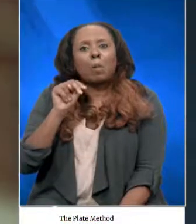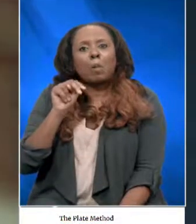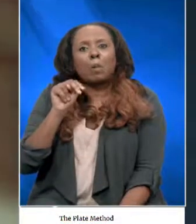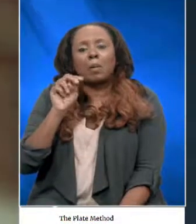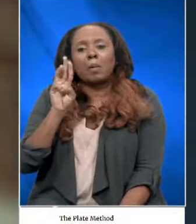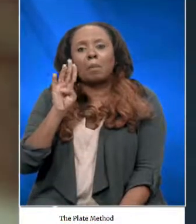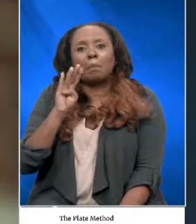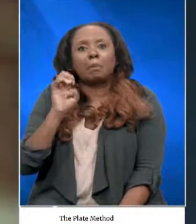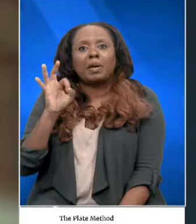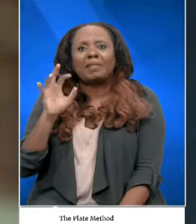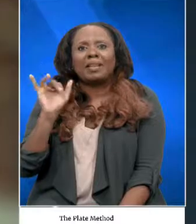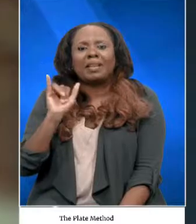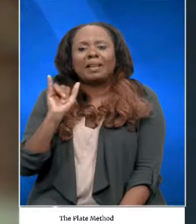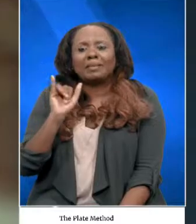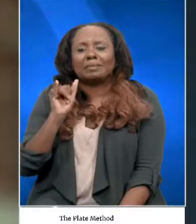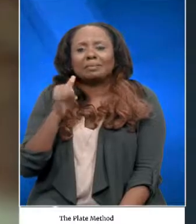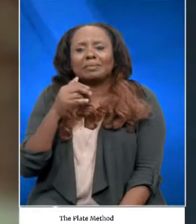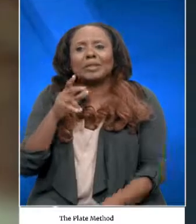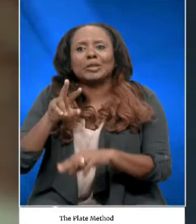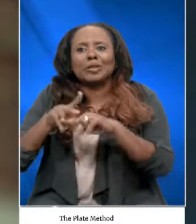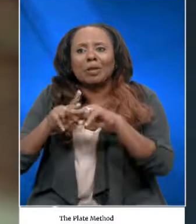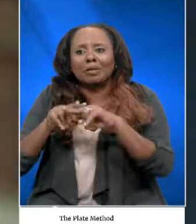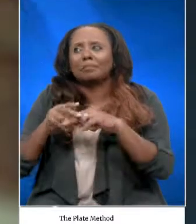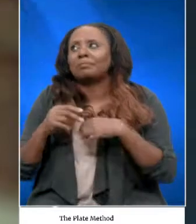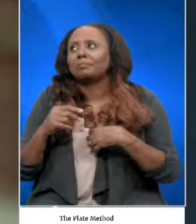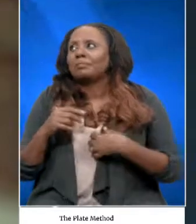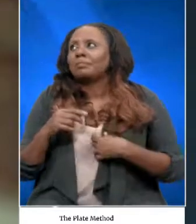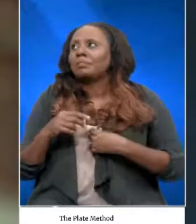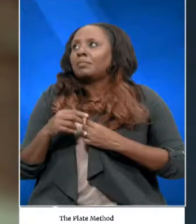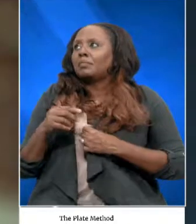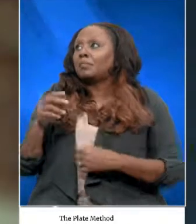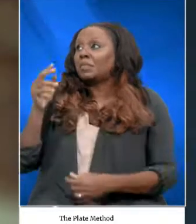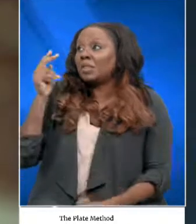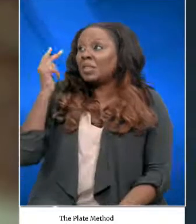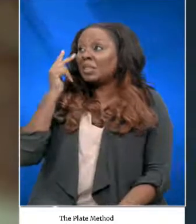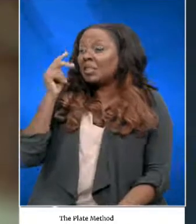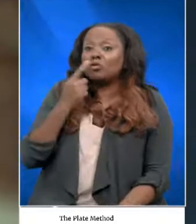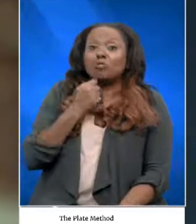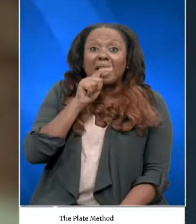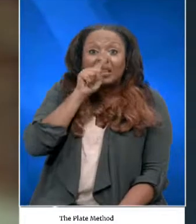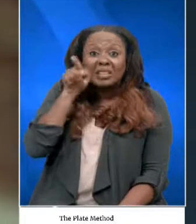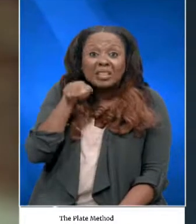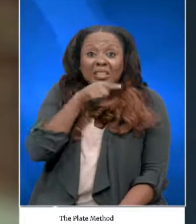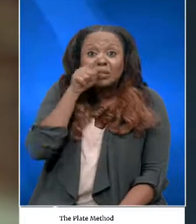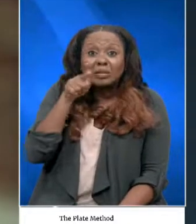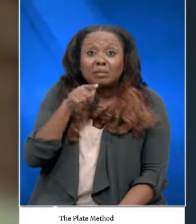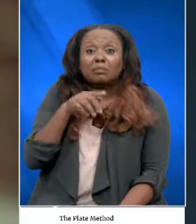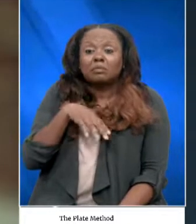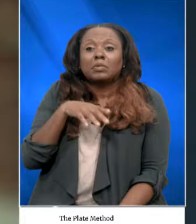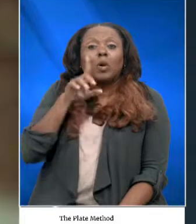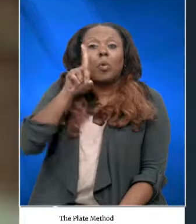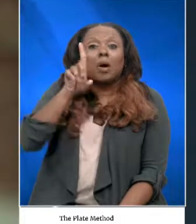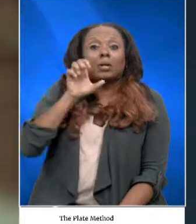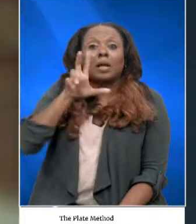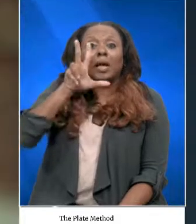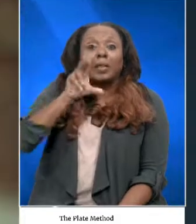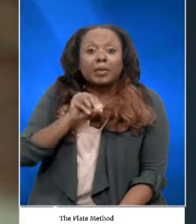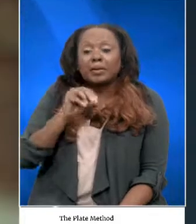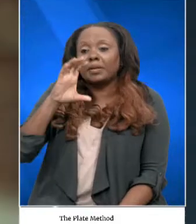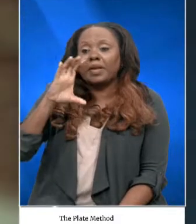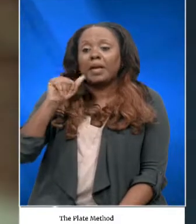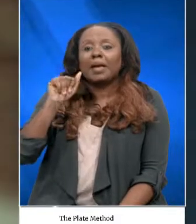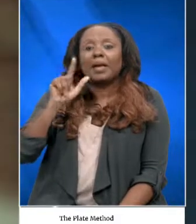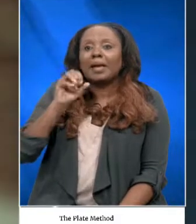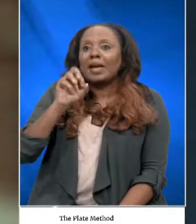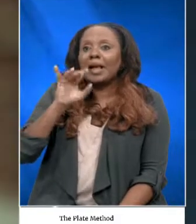so in a serving of the corned beef, which is 2 ounces, a little 2-ounce portion, there are 130 calories, and there are 6 servings in